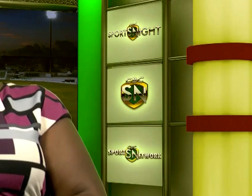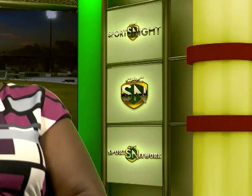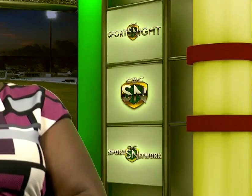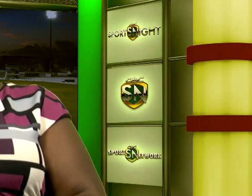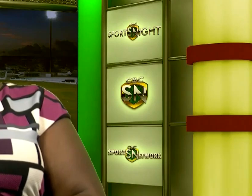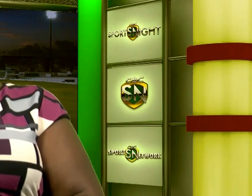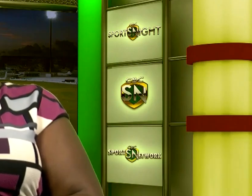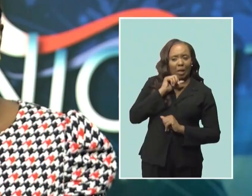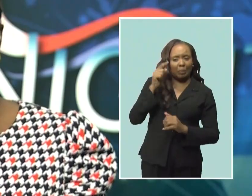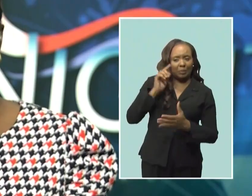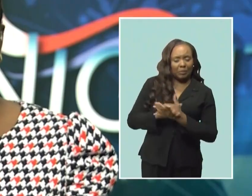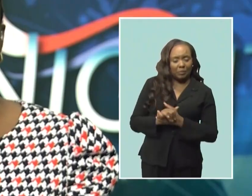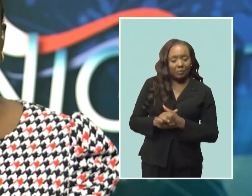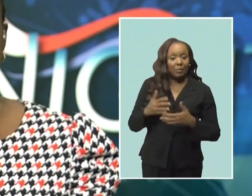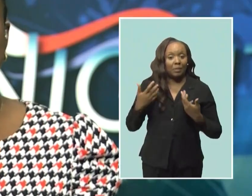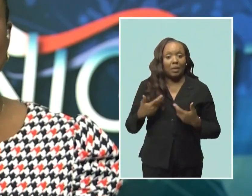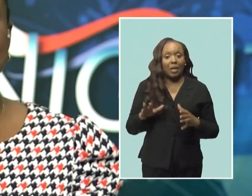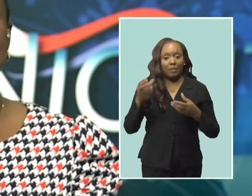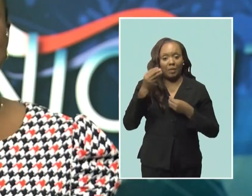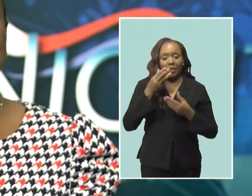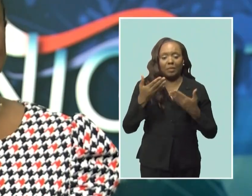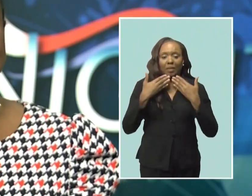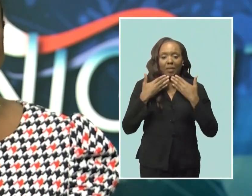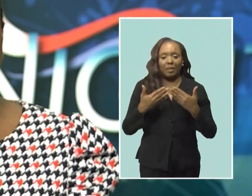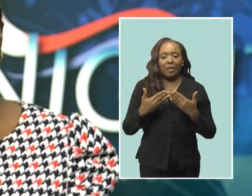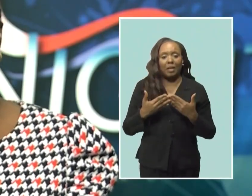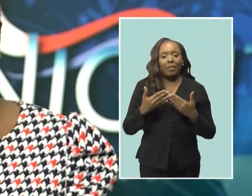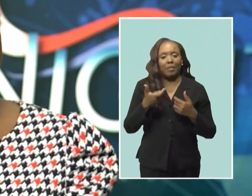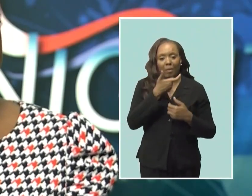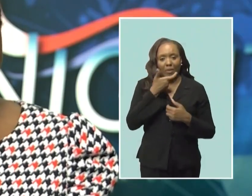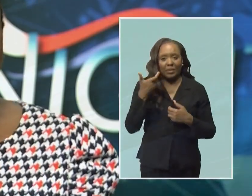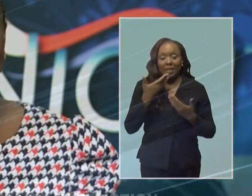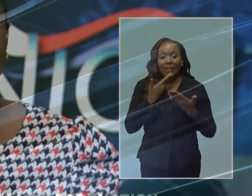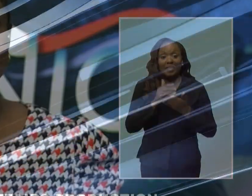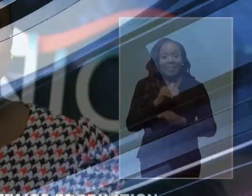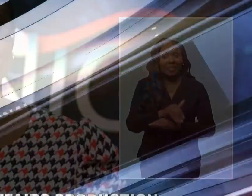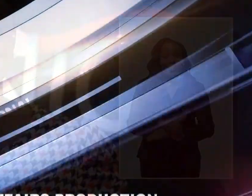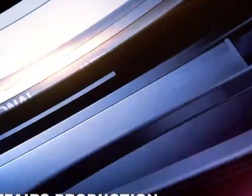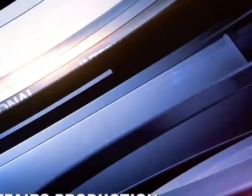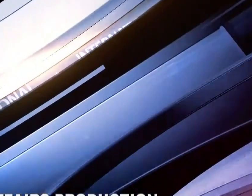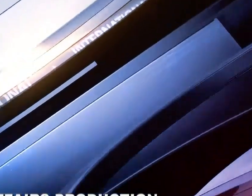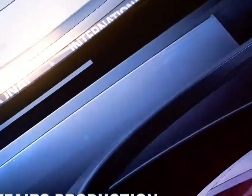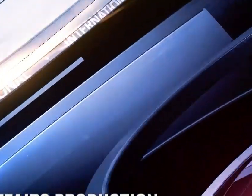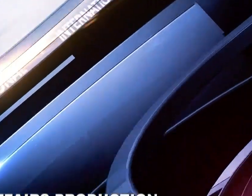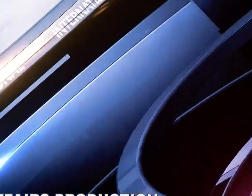for the Chiefs. And that's our news. Thank you so much for tuning in. Good night.